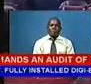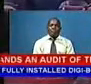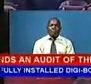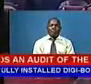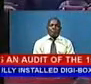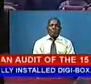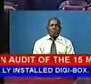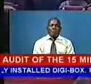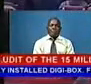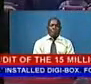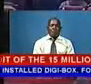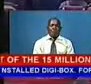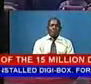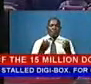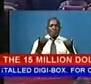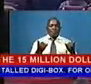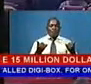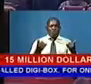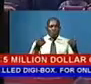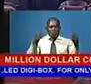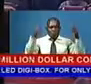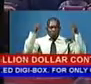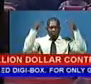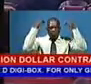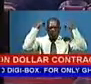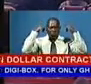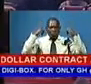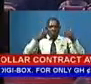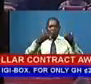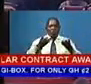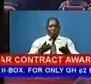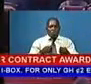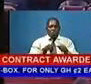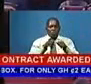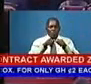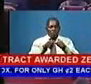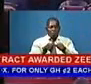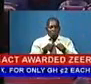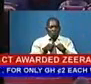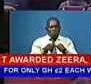Thank you.